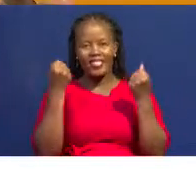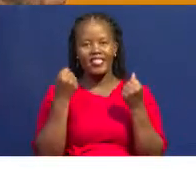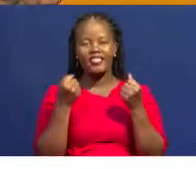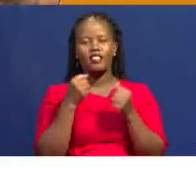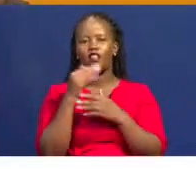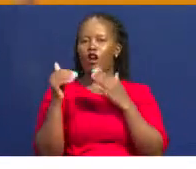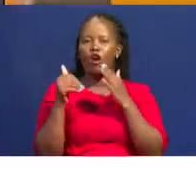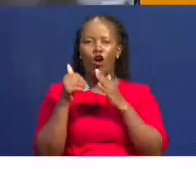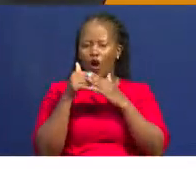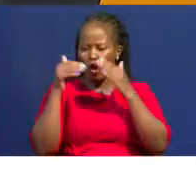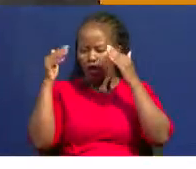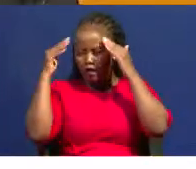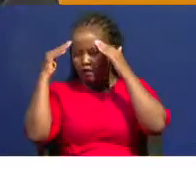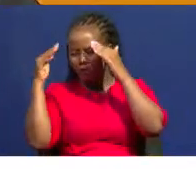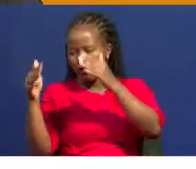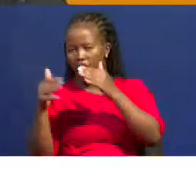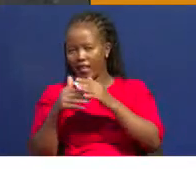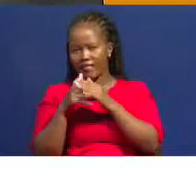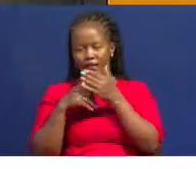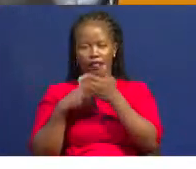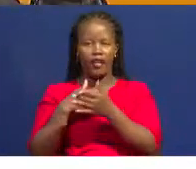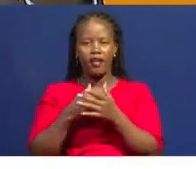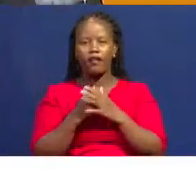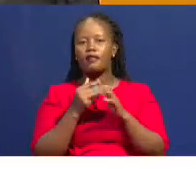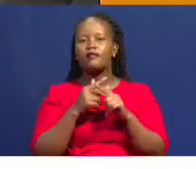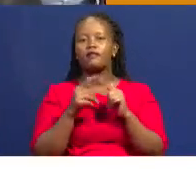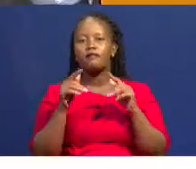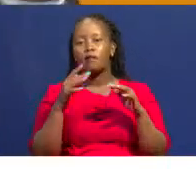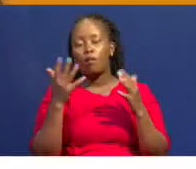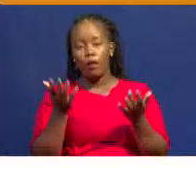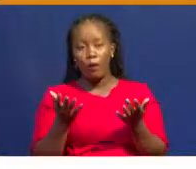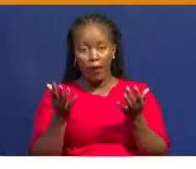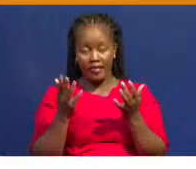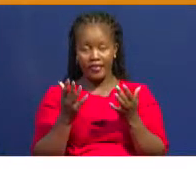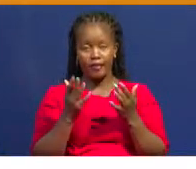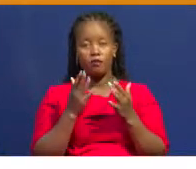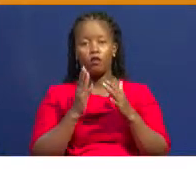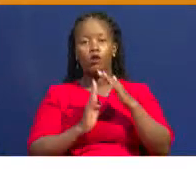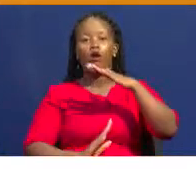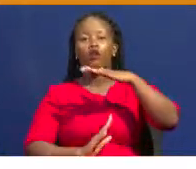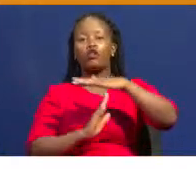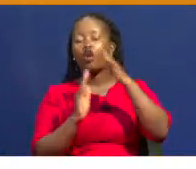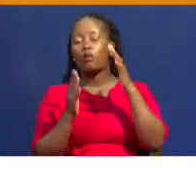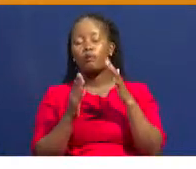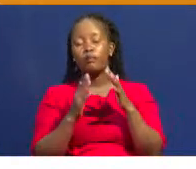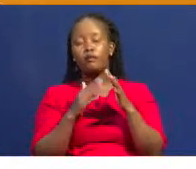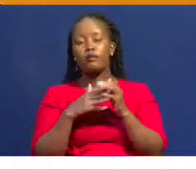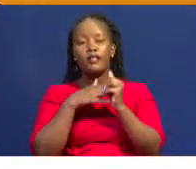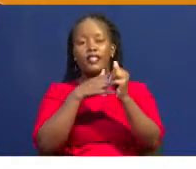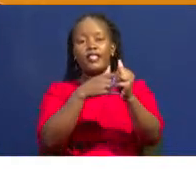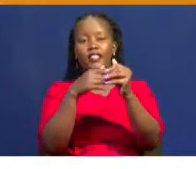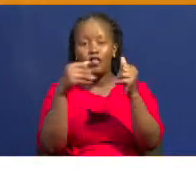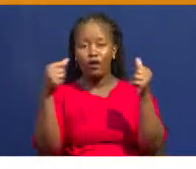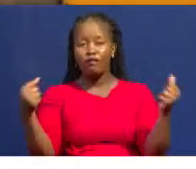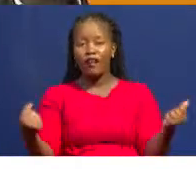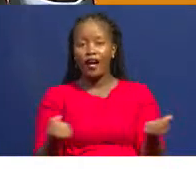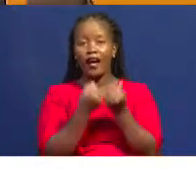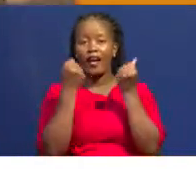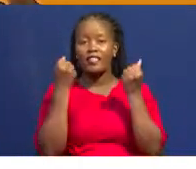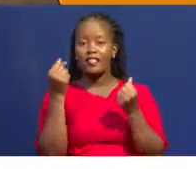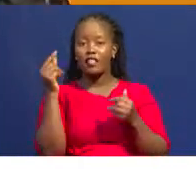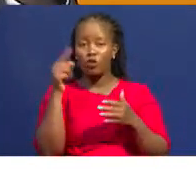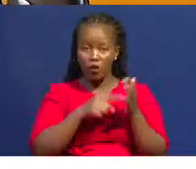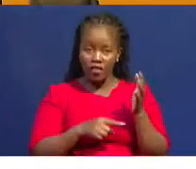attention is given. But if you look at the leading causes now, we are at, it is